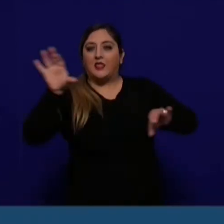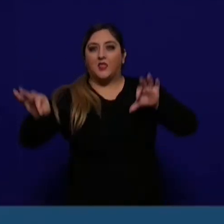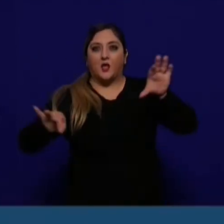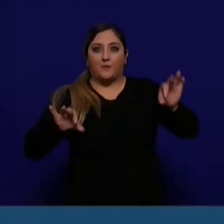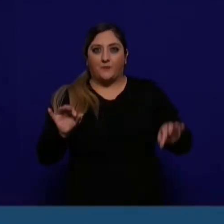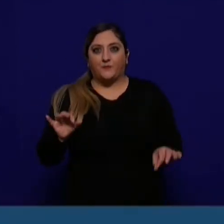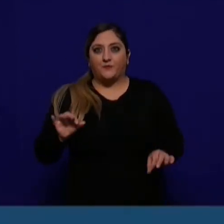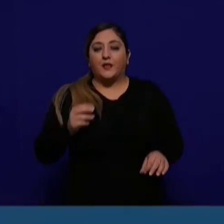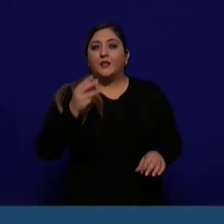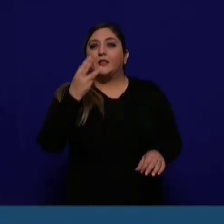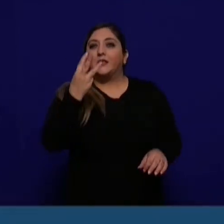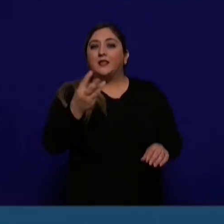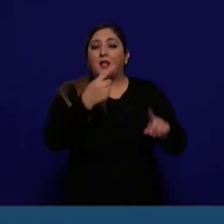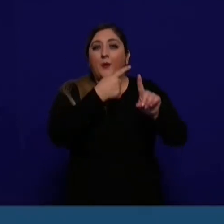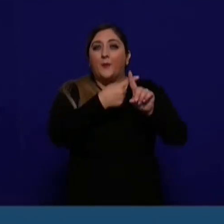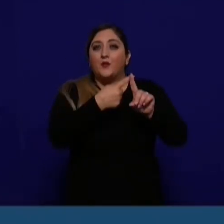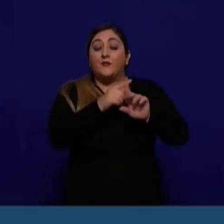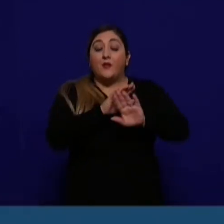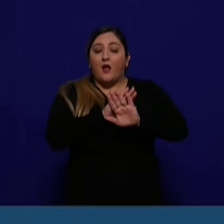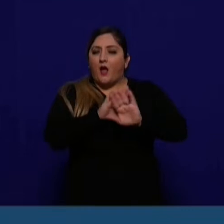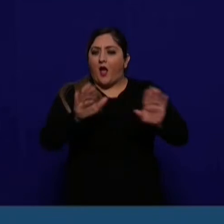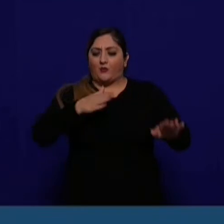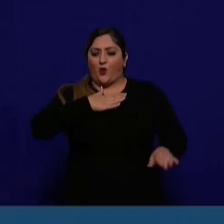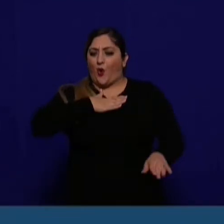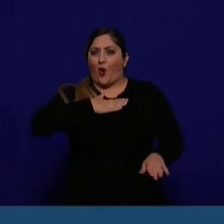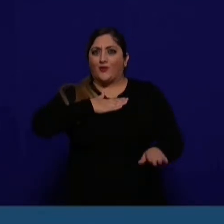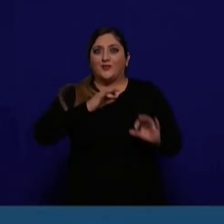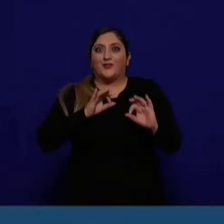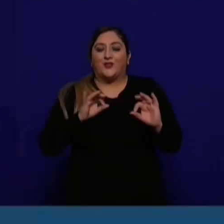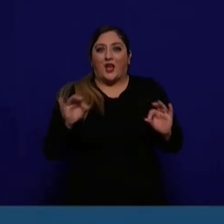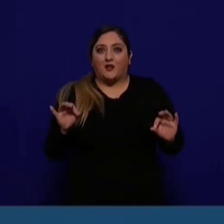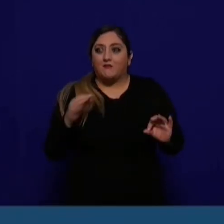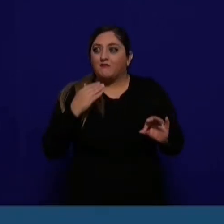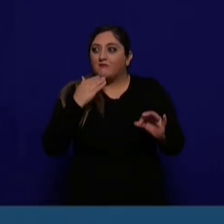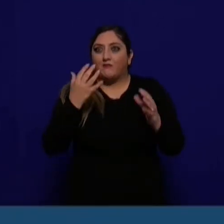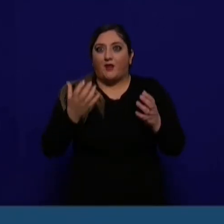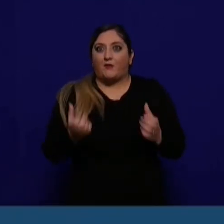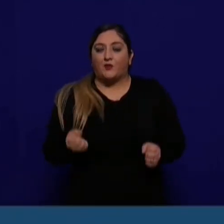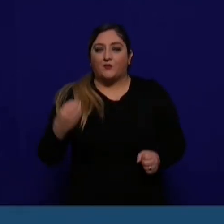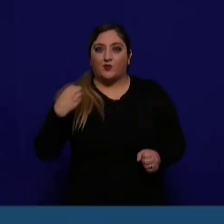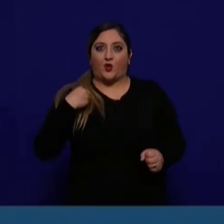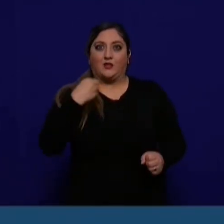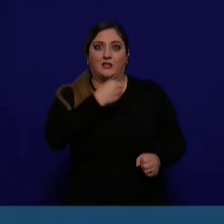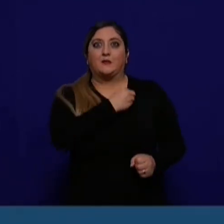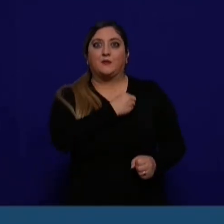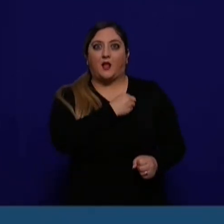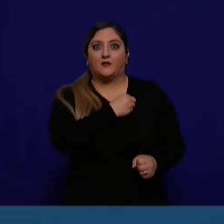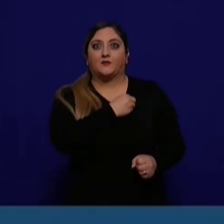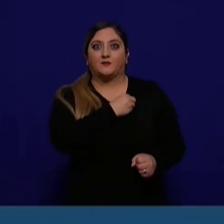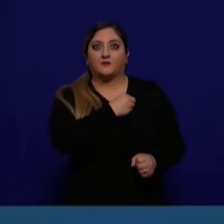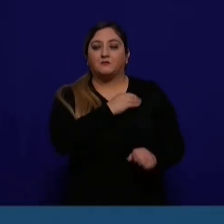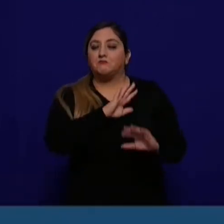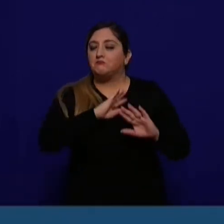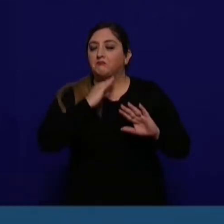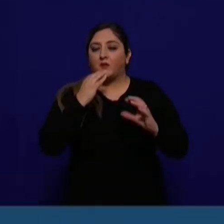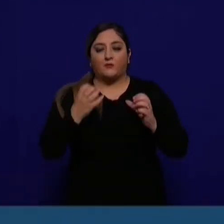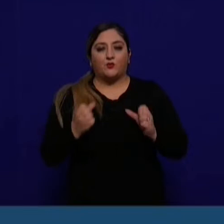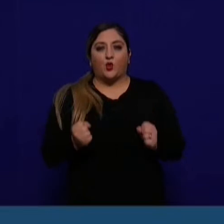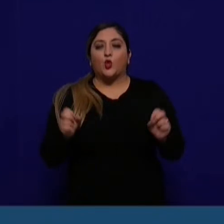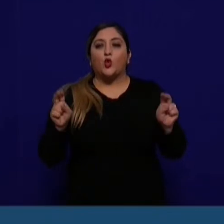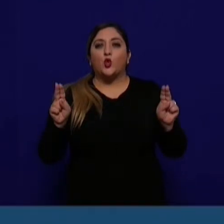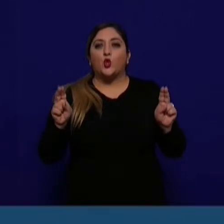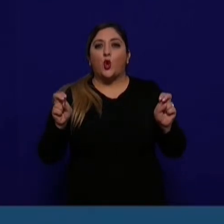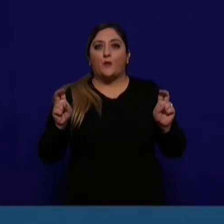ħarġu pożittivi ħadd minnhom ma kellhom sintomi u ma kellhomx għalfejn jidħlu l-isptar u jibqgħu ikkurati anka